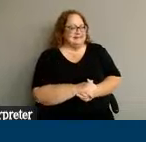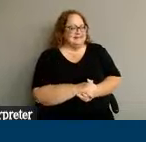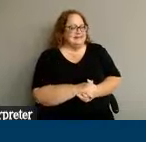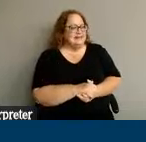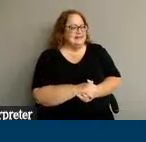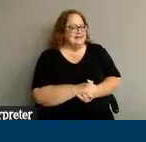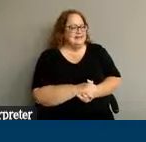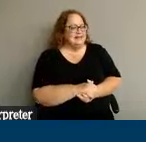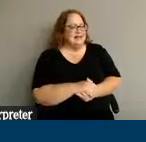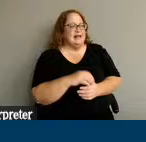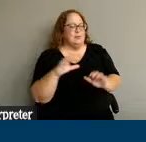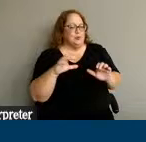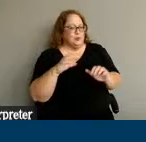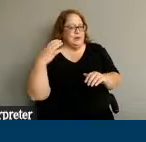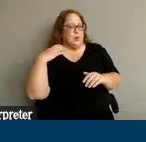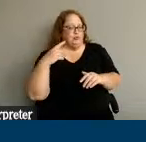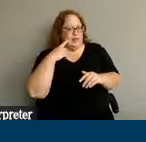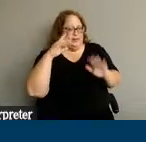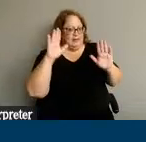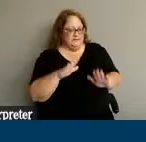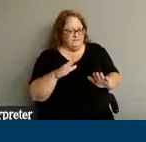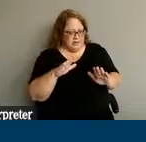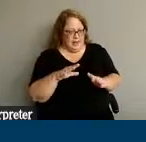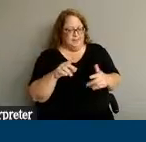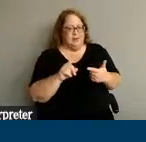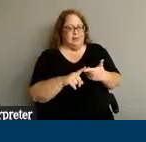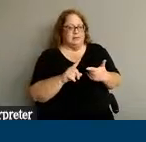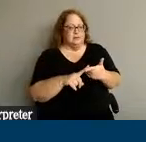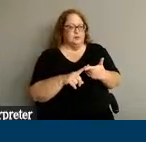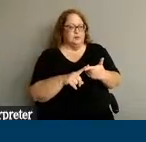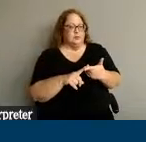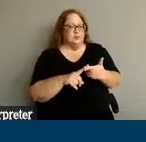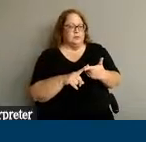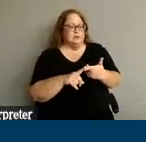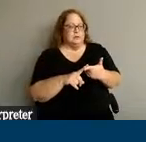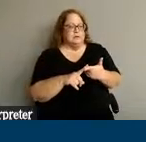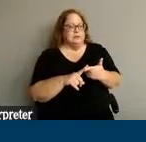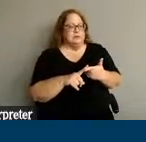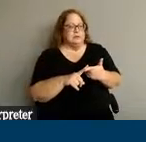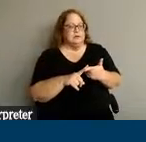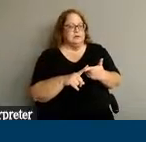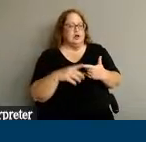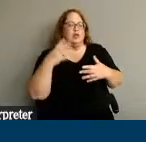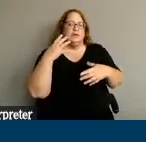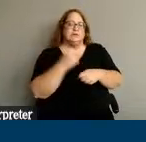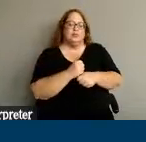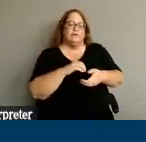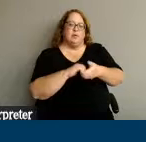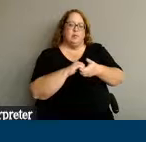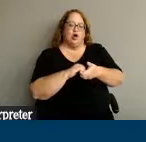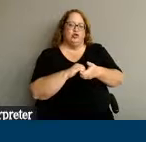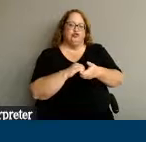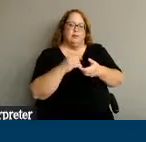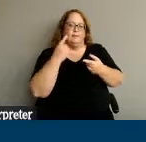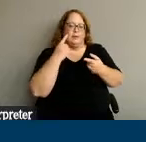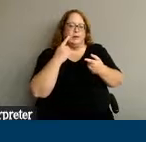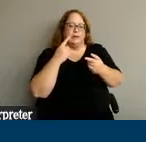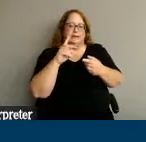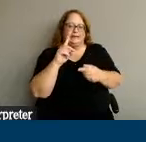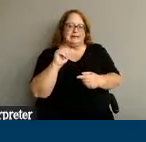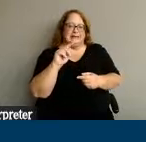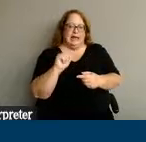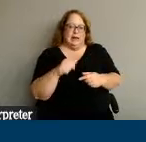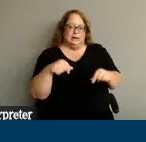Administrators, I think that's phenomenal. 2, so on the summary of partnership agreement data